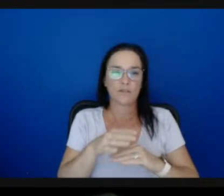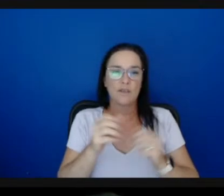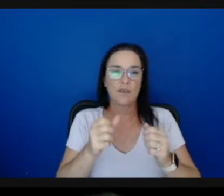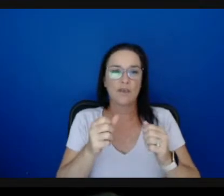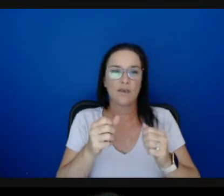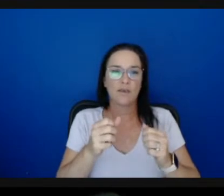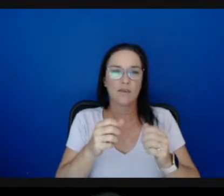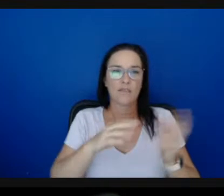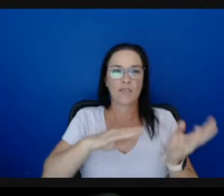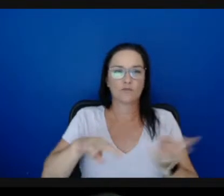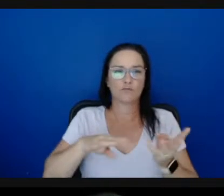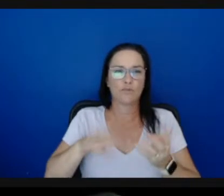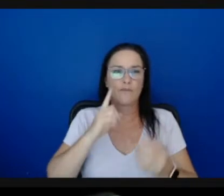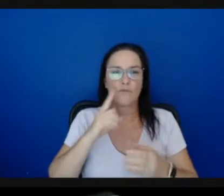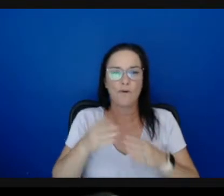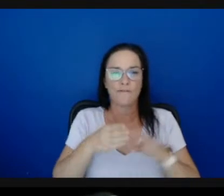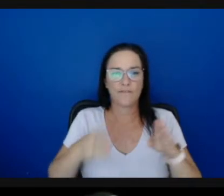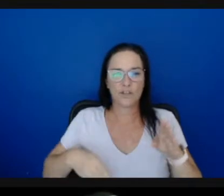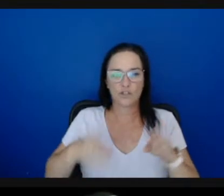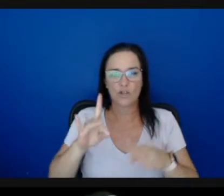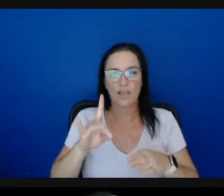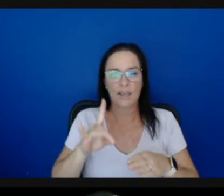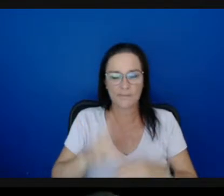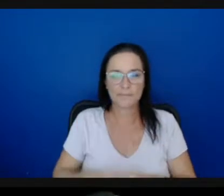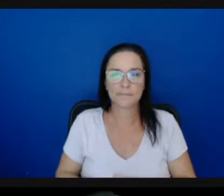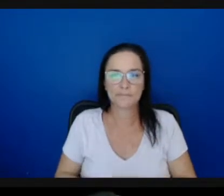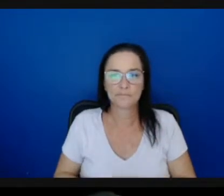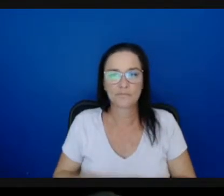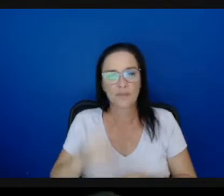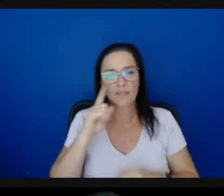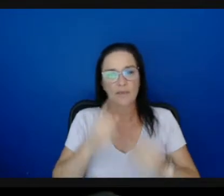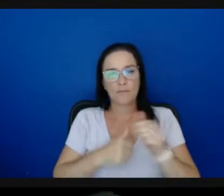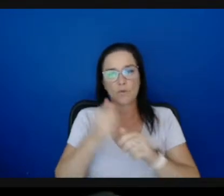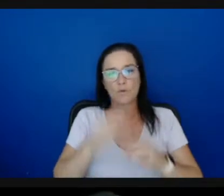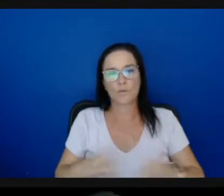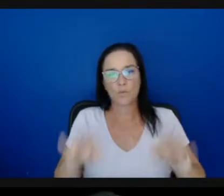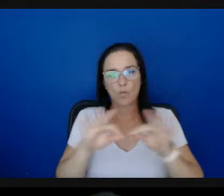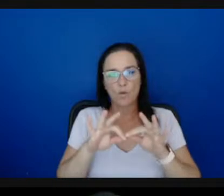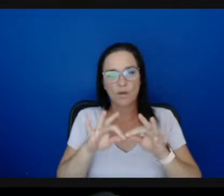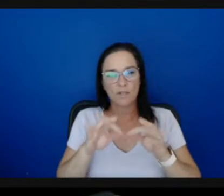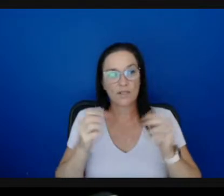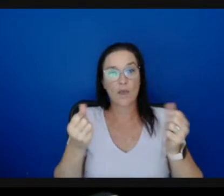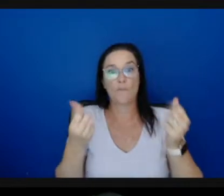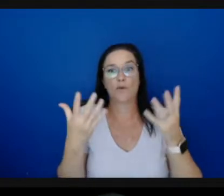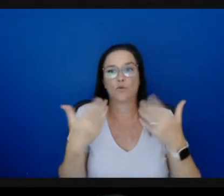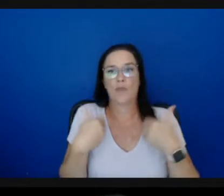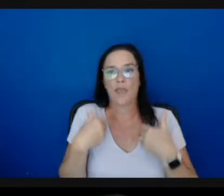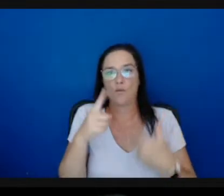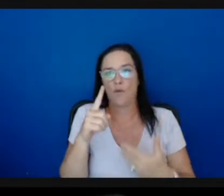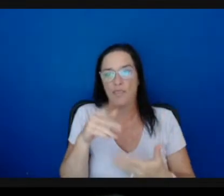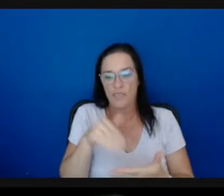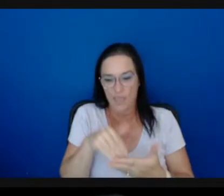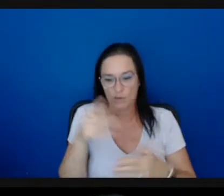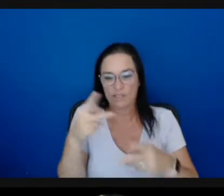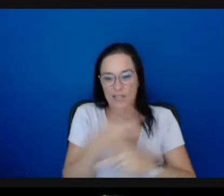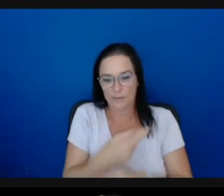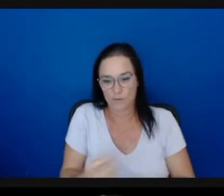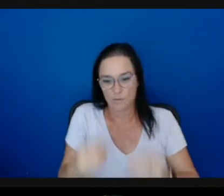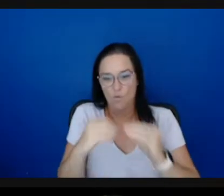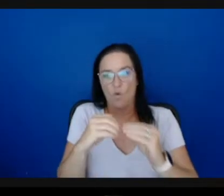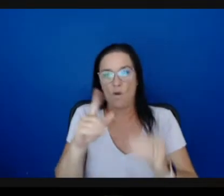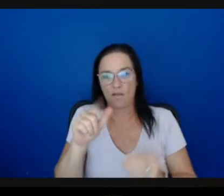fissure rate, essentially. Would cause surges, yeah. I think most importantly, just a sheer volume, right? 1,000 times the volume just means 1,000 times the